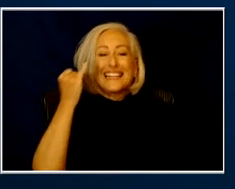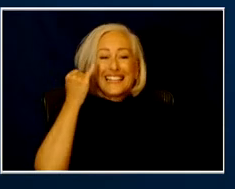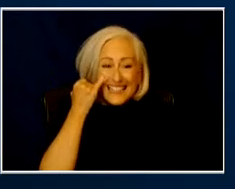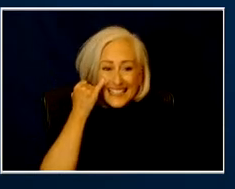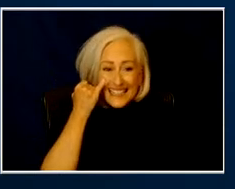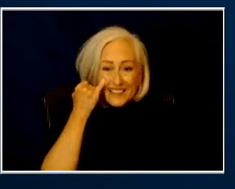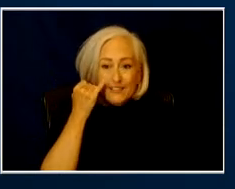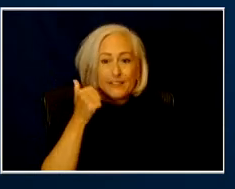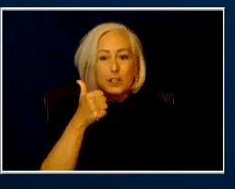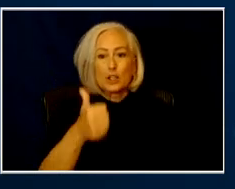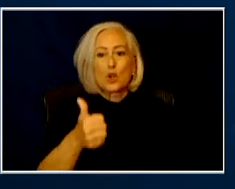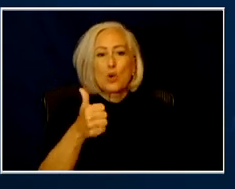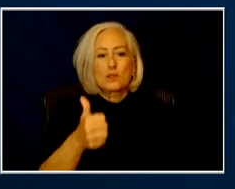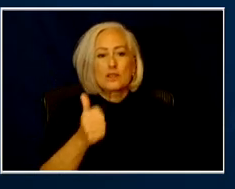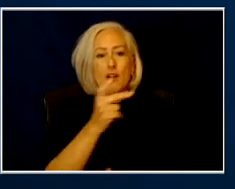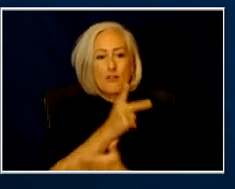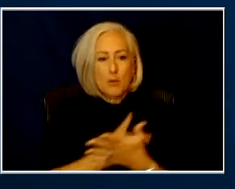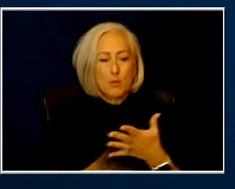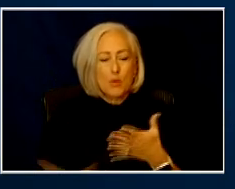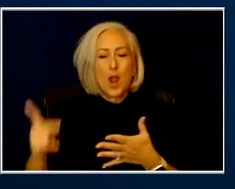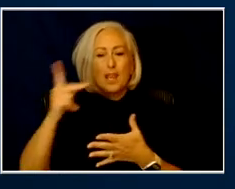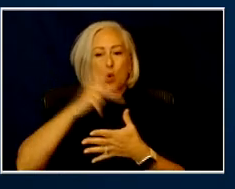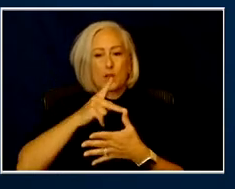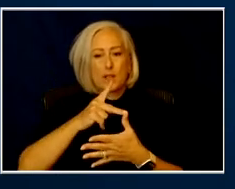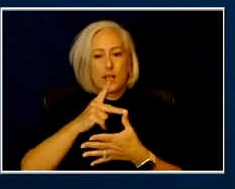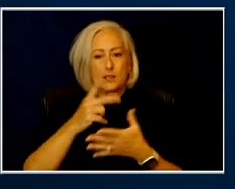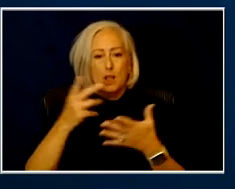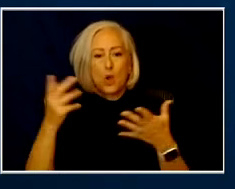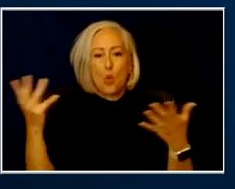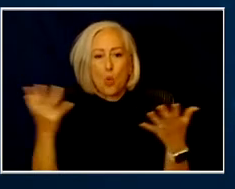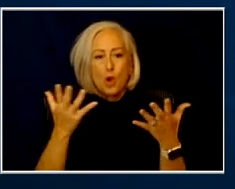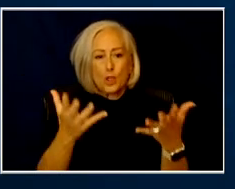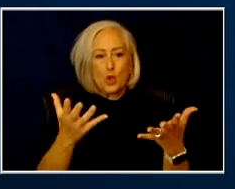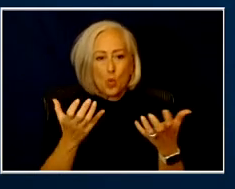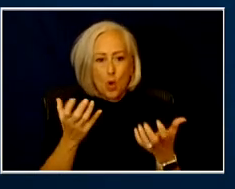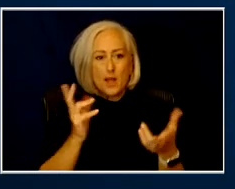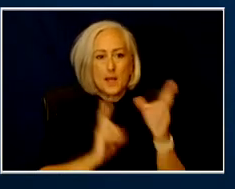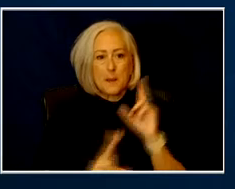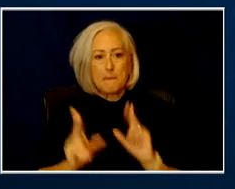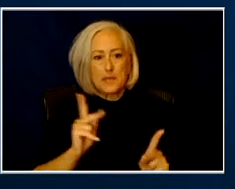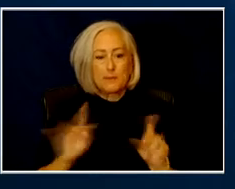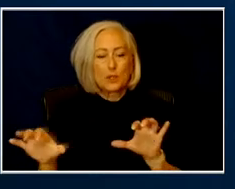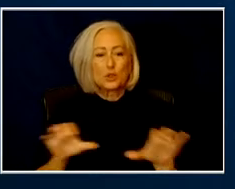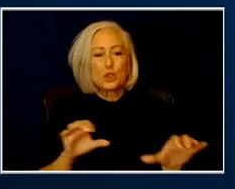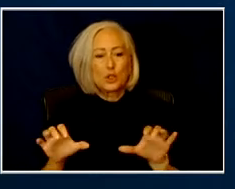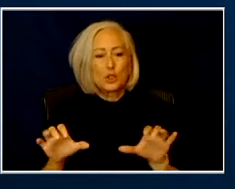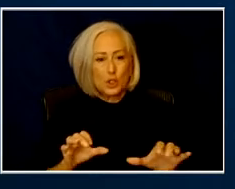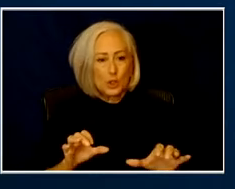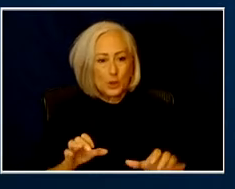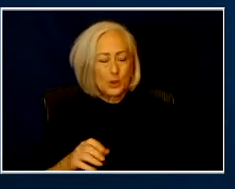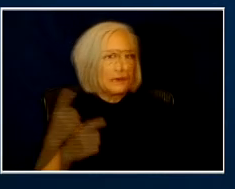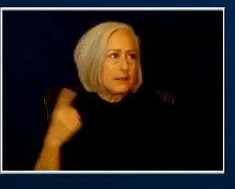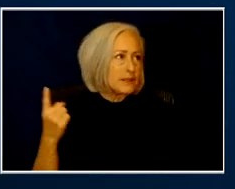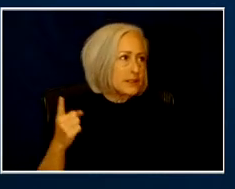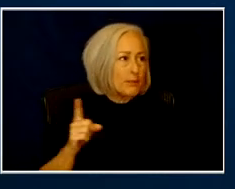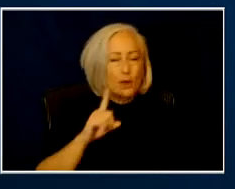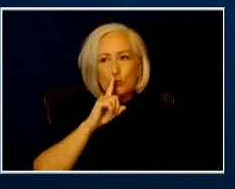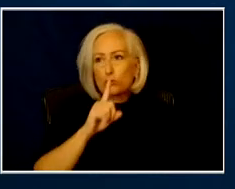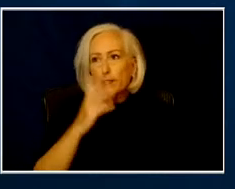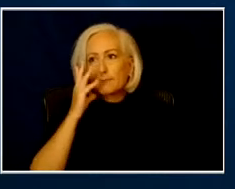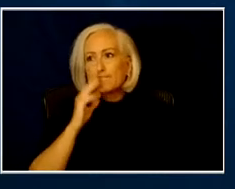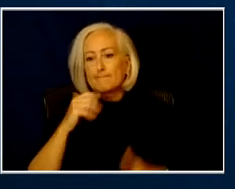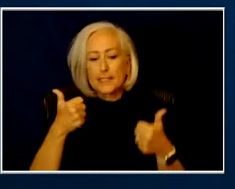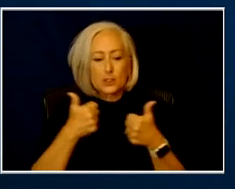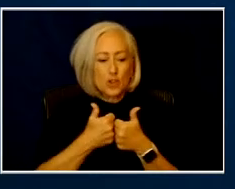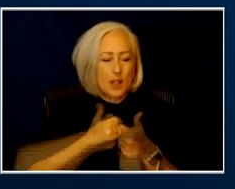prioritize what you'd want people to do what to focus on if you have someone who is really challenged or perhaps really even resistant